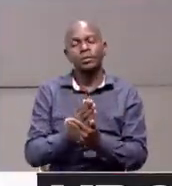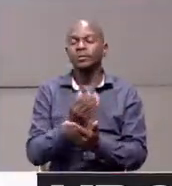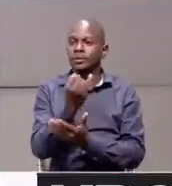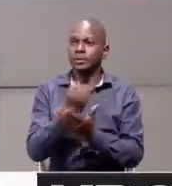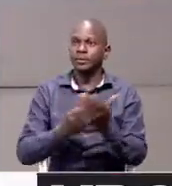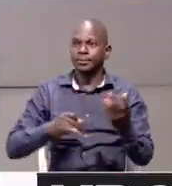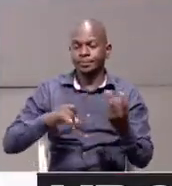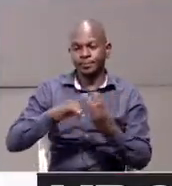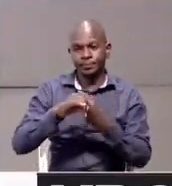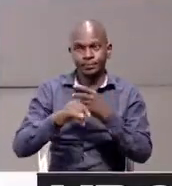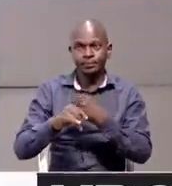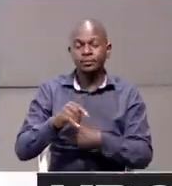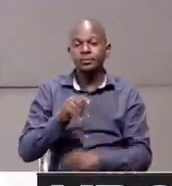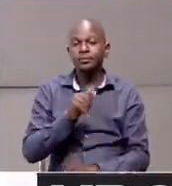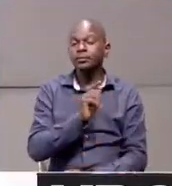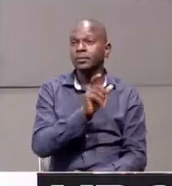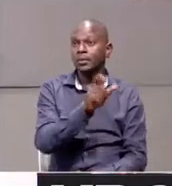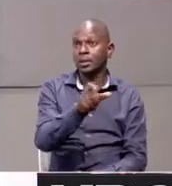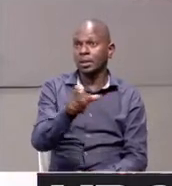HIV/AIDS.